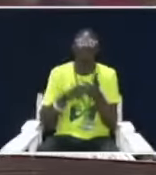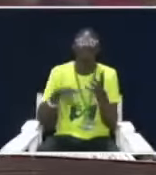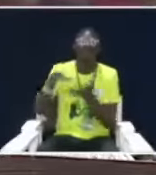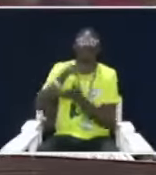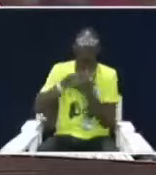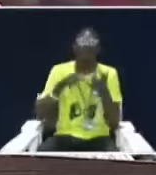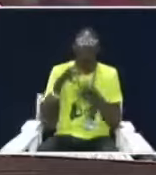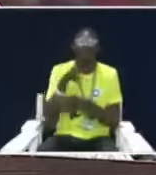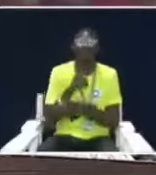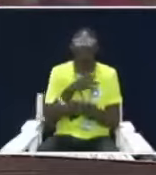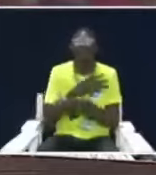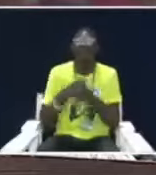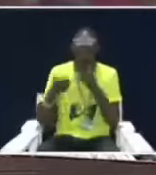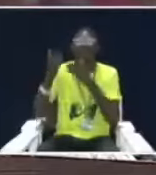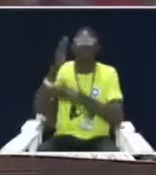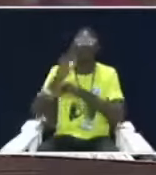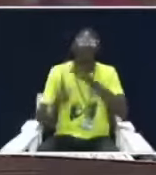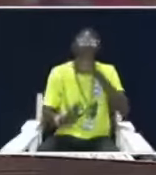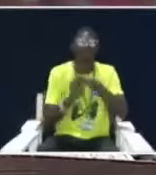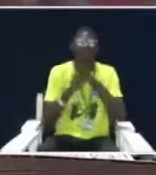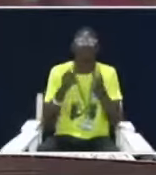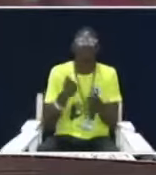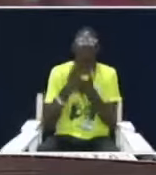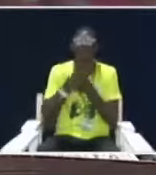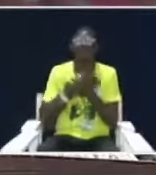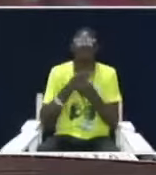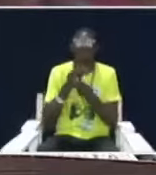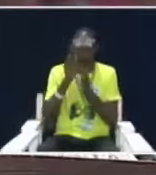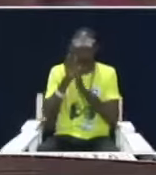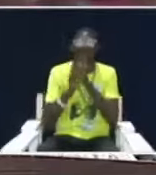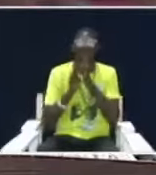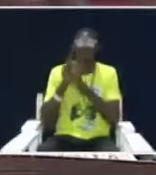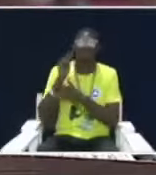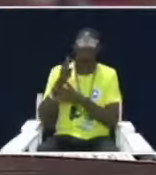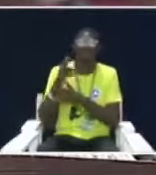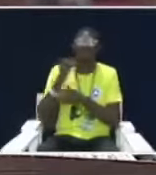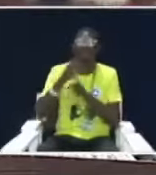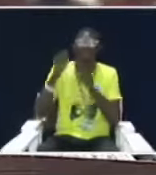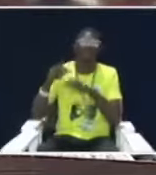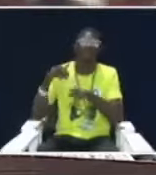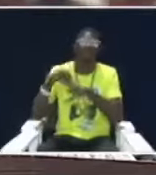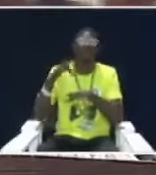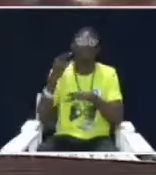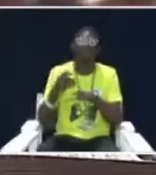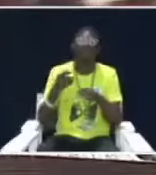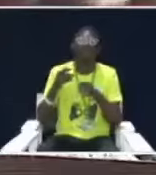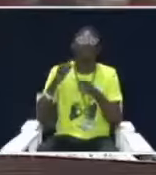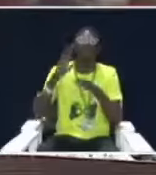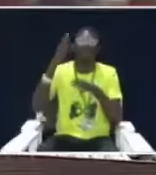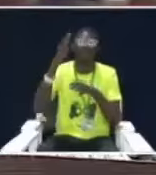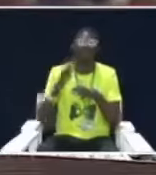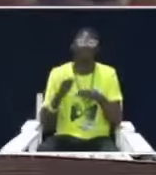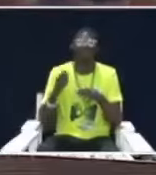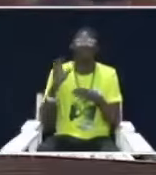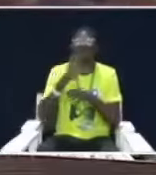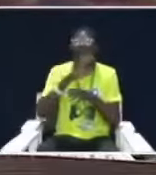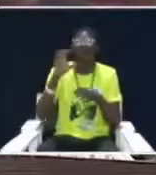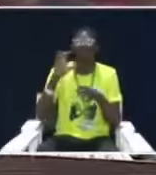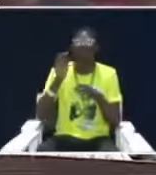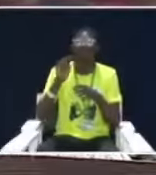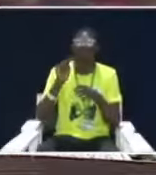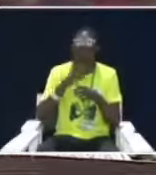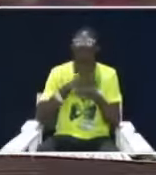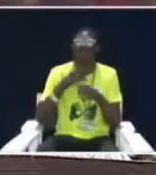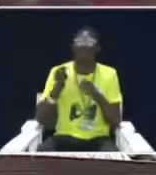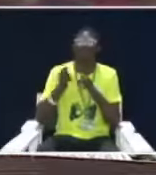them, and God intervened. A few hours later, they dropped her on Badagry Road with 500 naira and